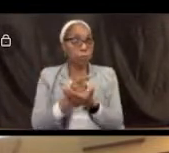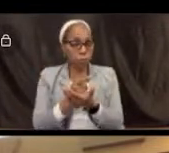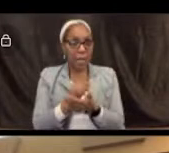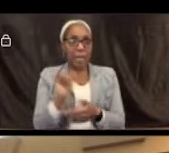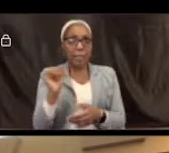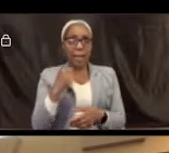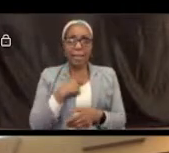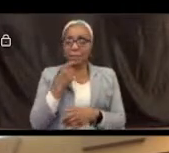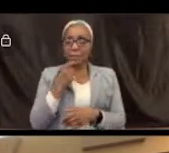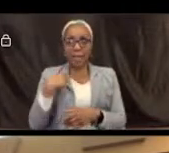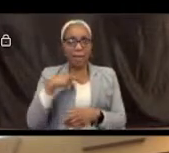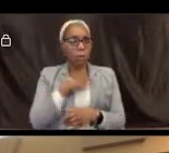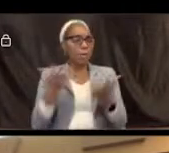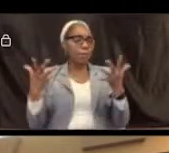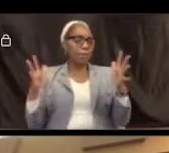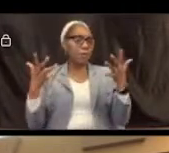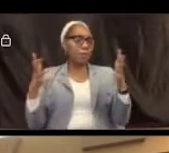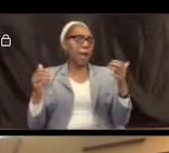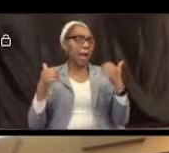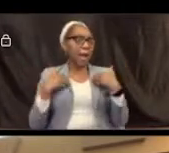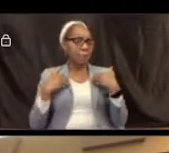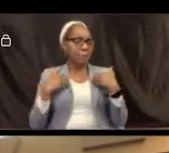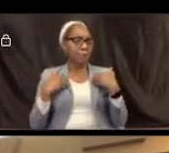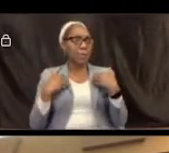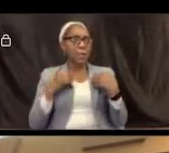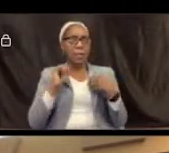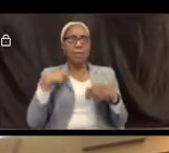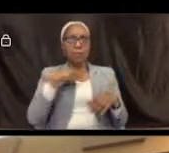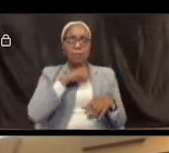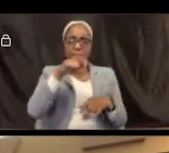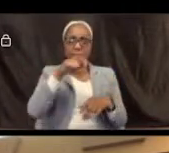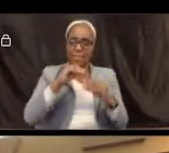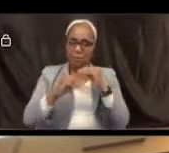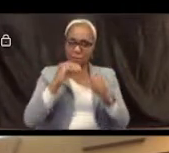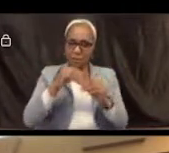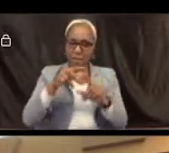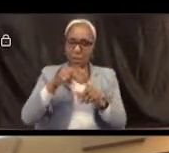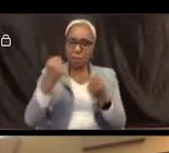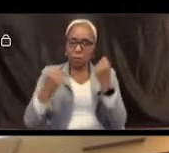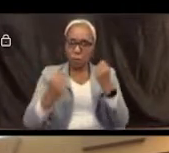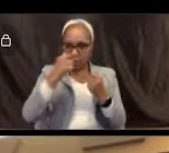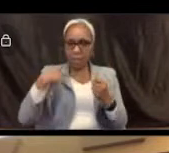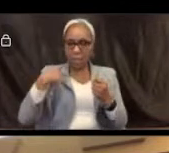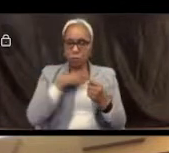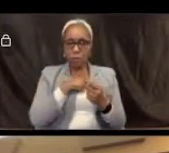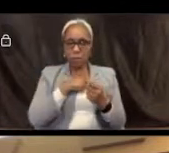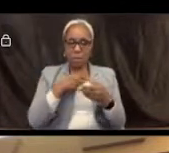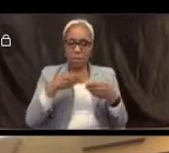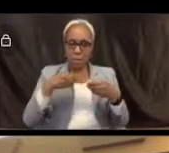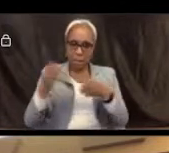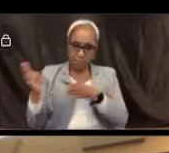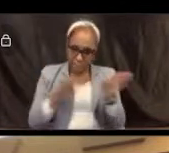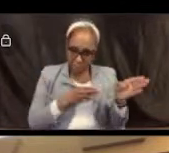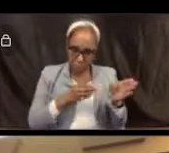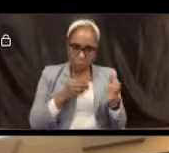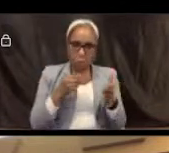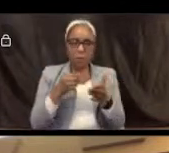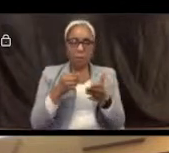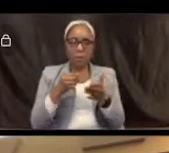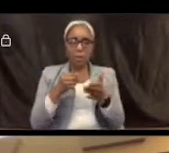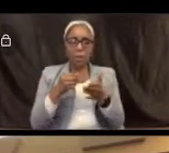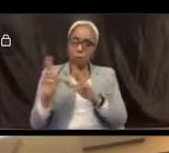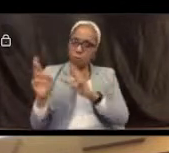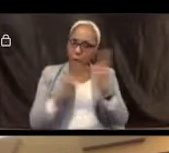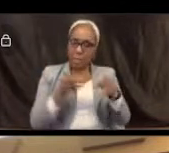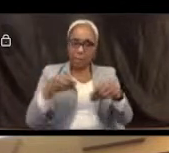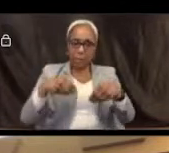I said, we already have the people. If we need to fix the cars, because we are planning on buying ready-to-sell cars.